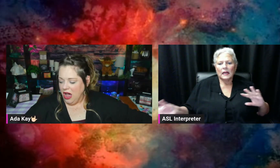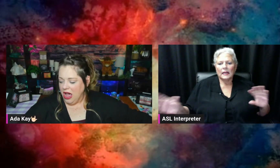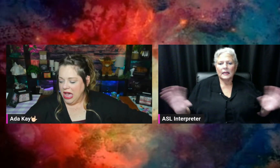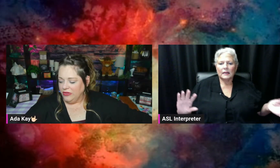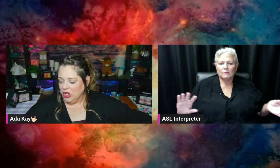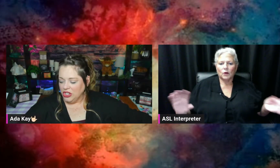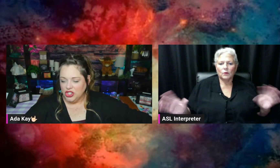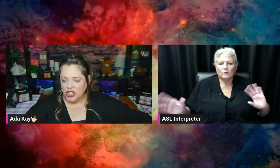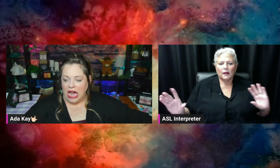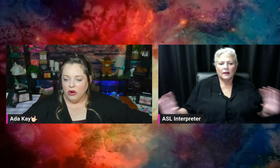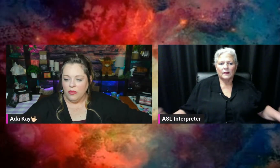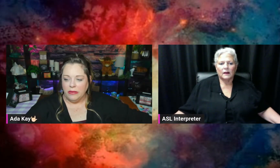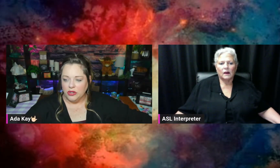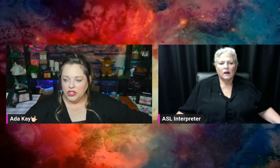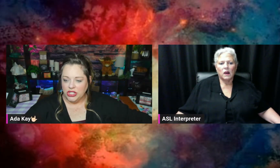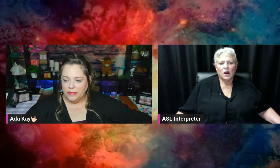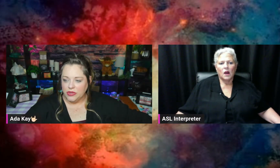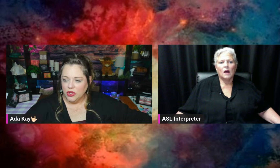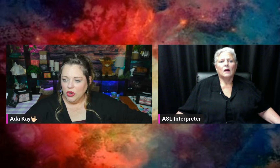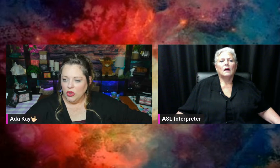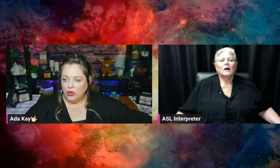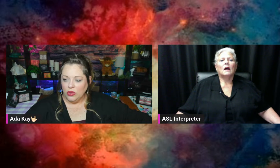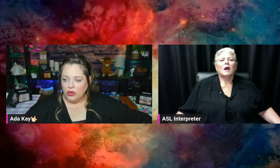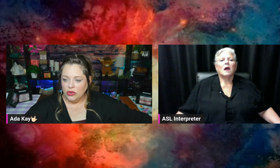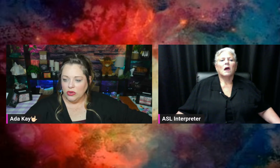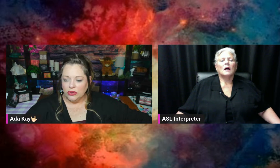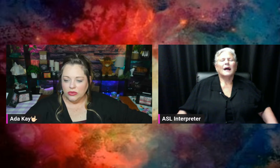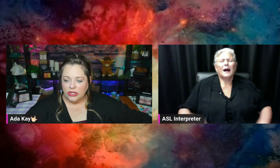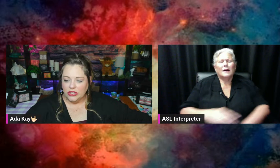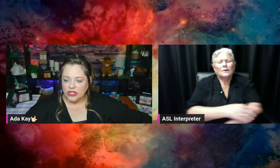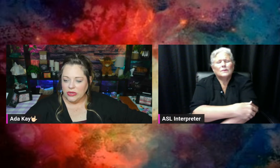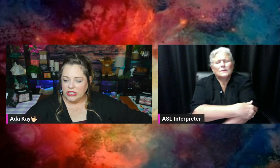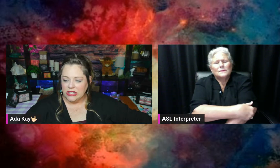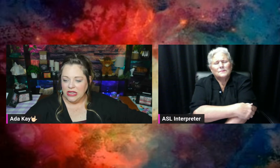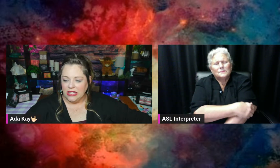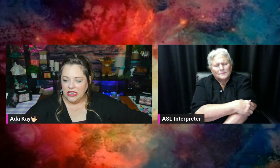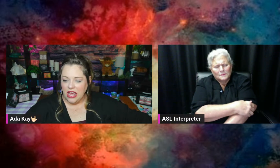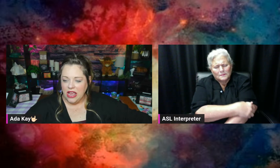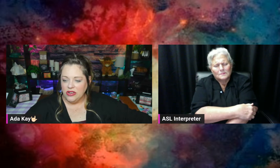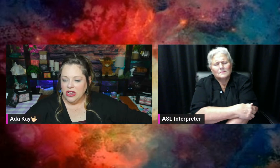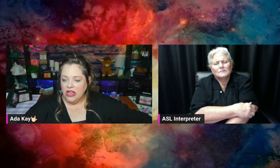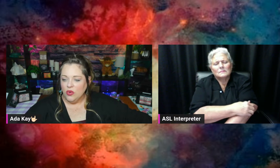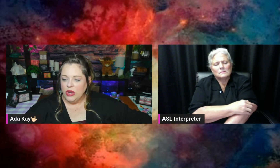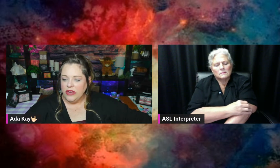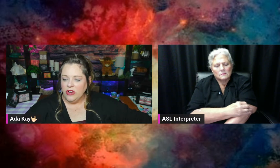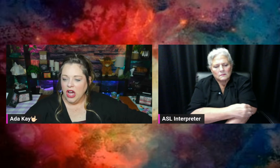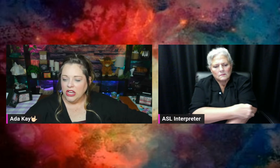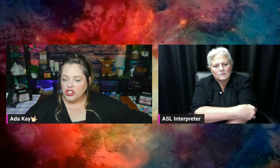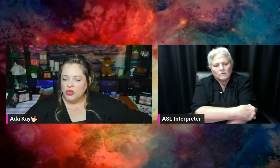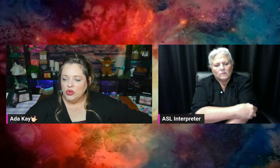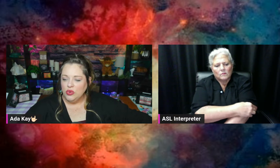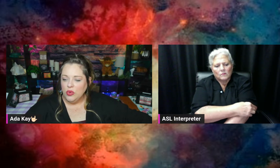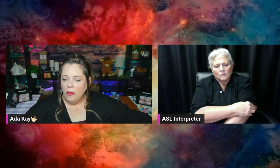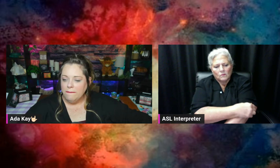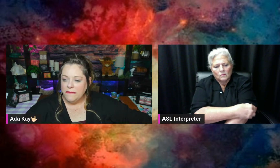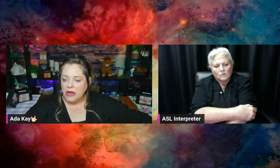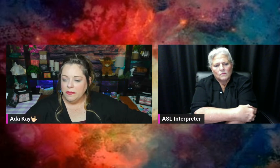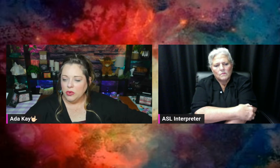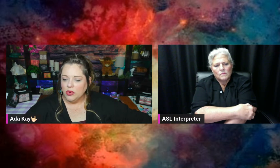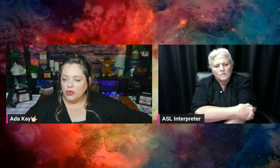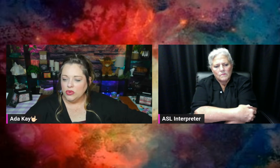We have launched our memberships. Woohoo! We're so excited. And we've got